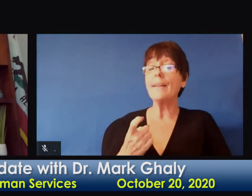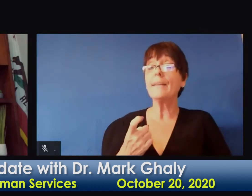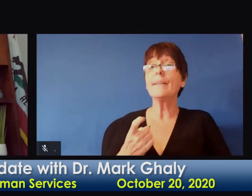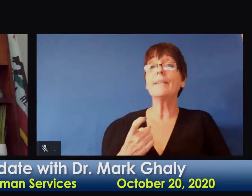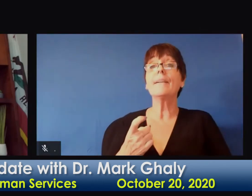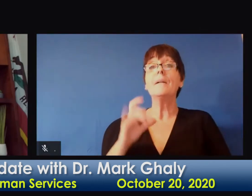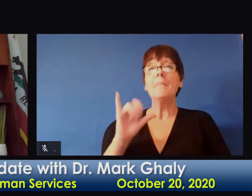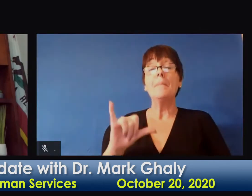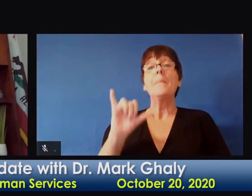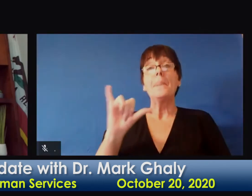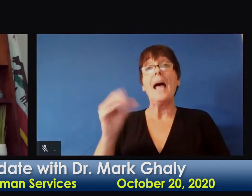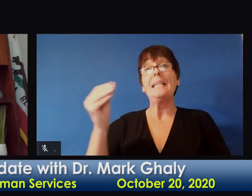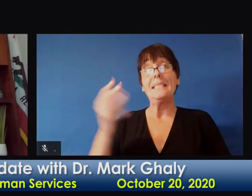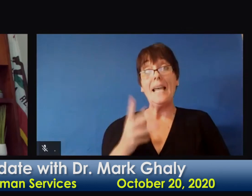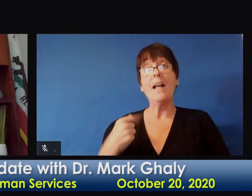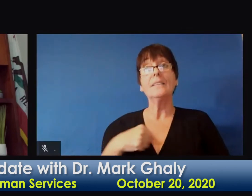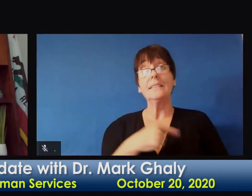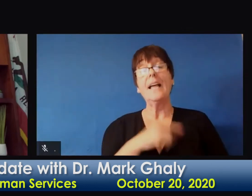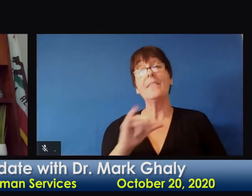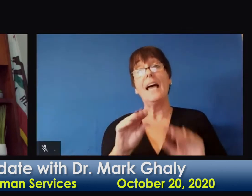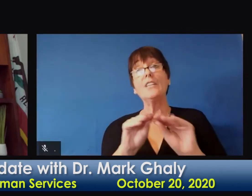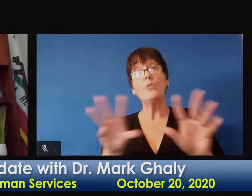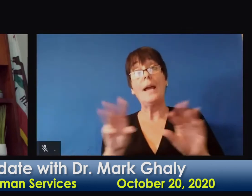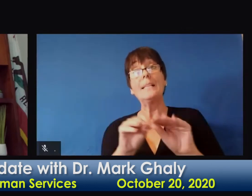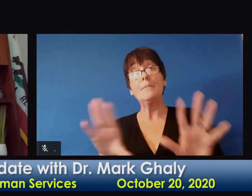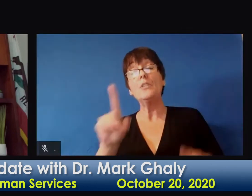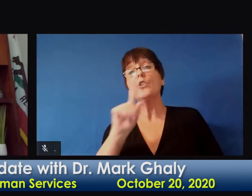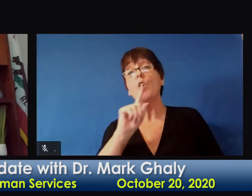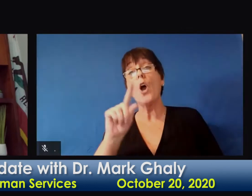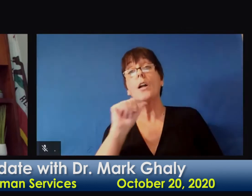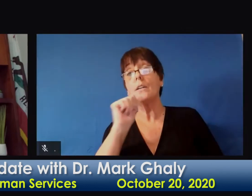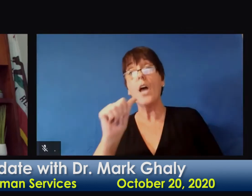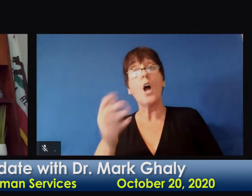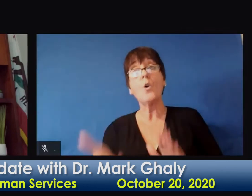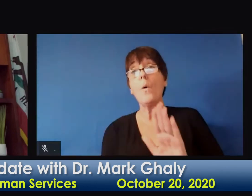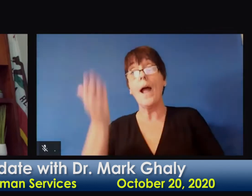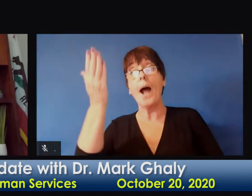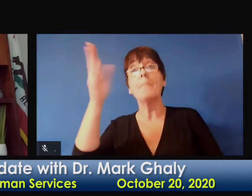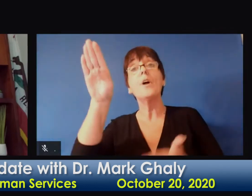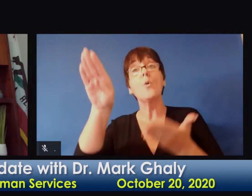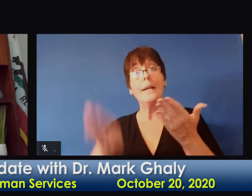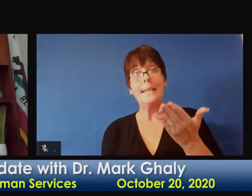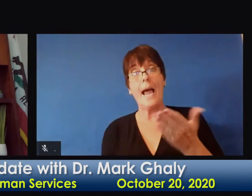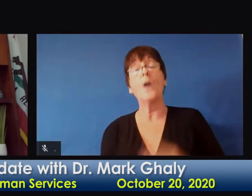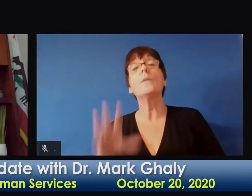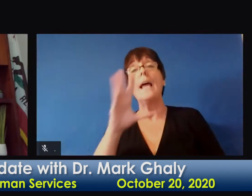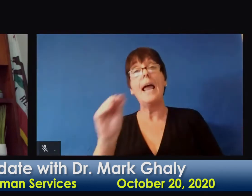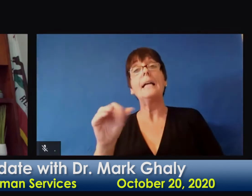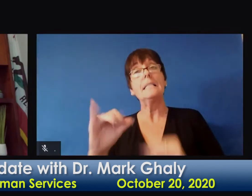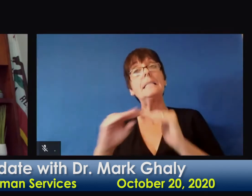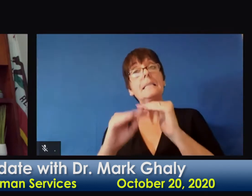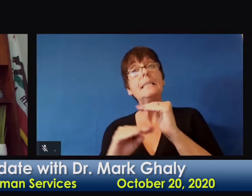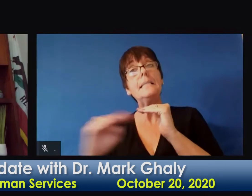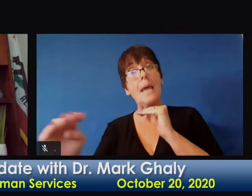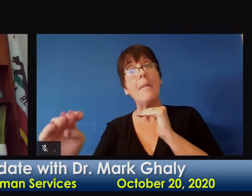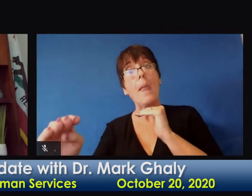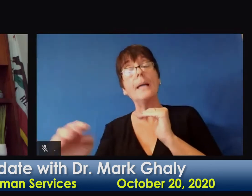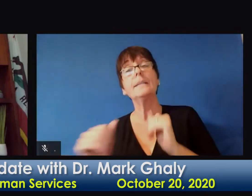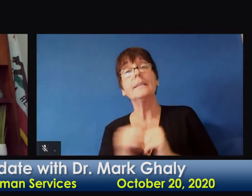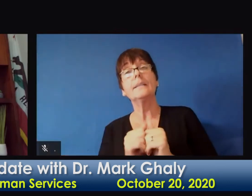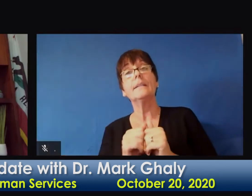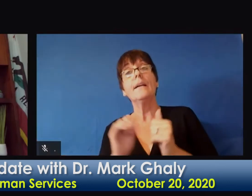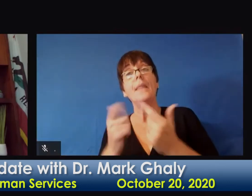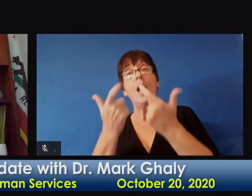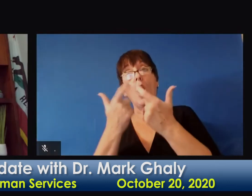because that tells us that transmission rates are not going up but coming down. and stabilizing in that very large and